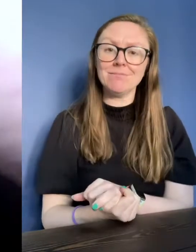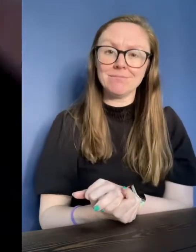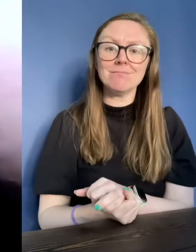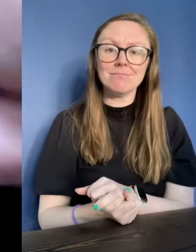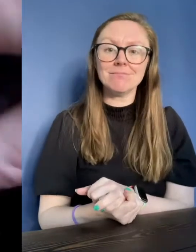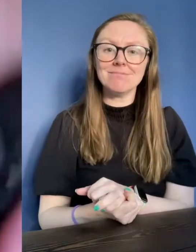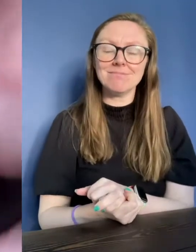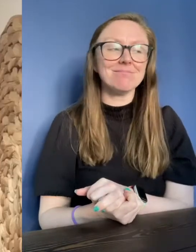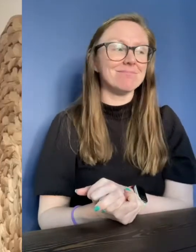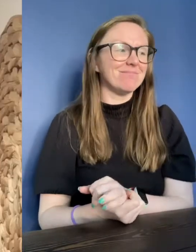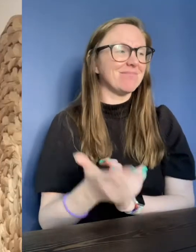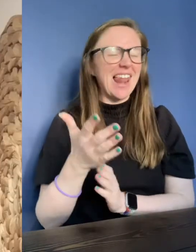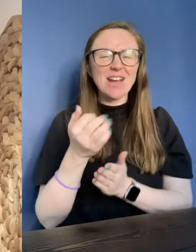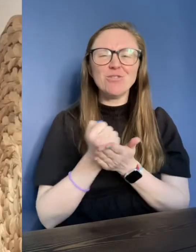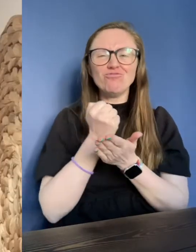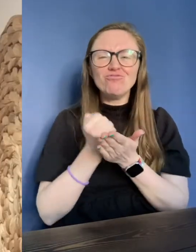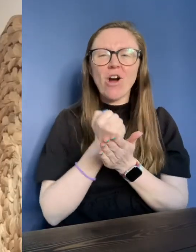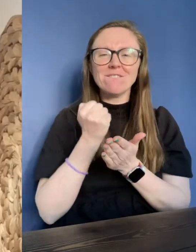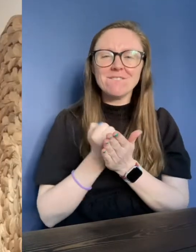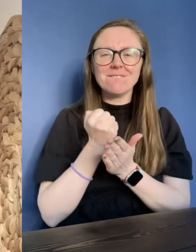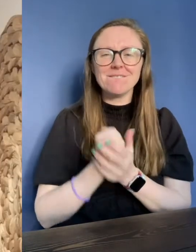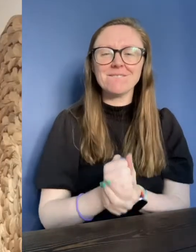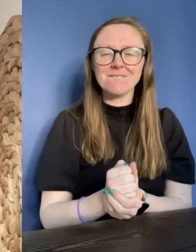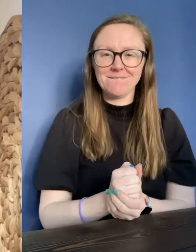until it's a kind of rough